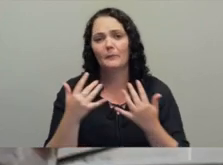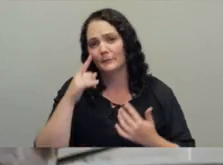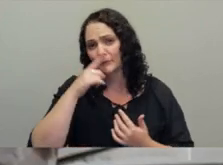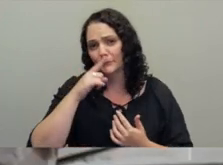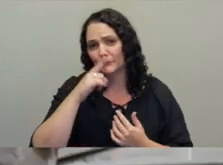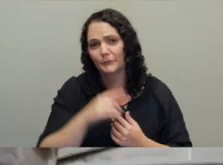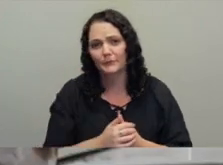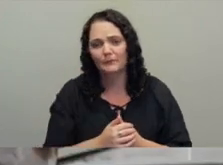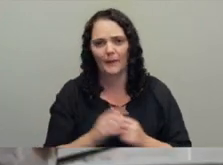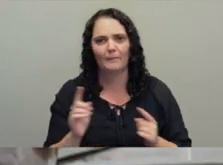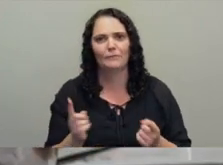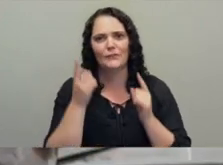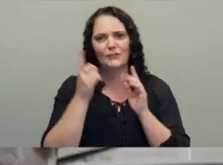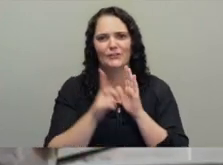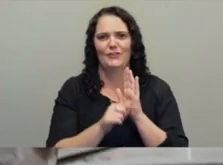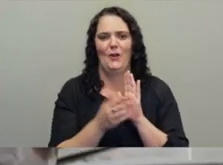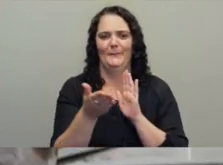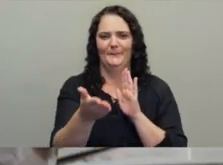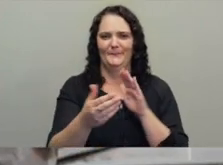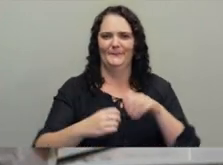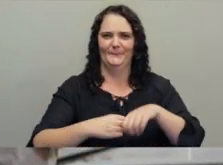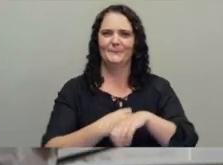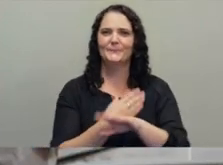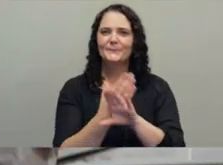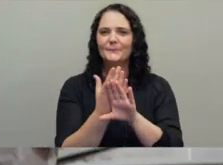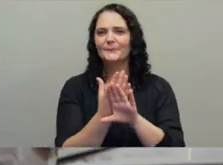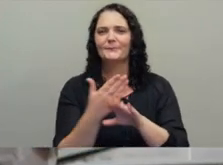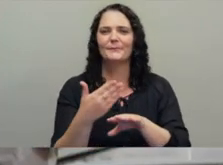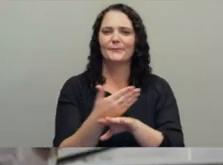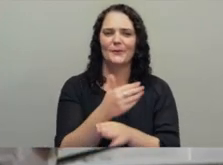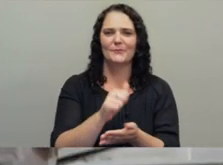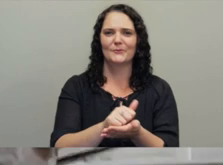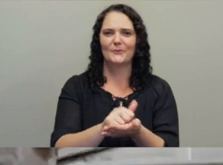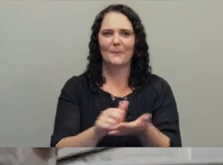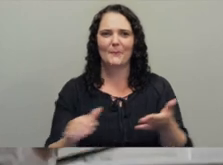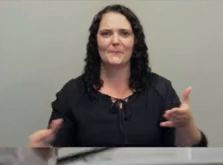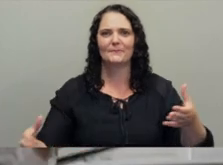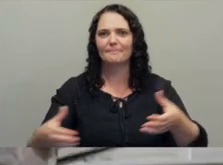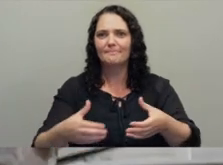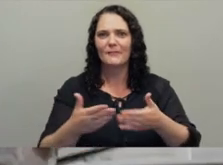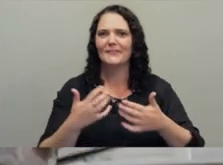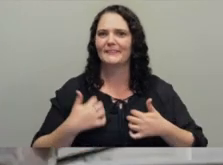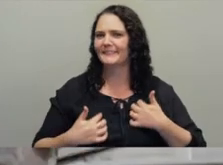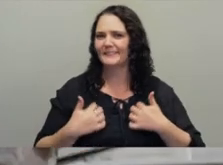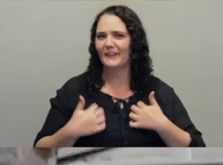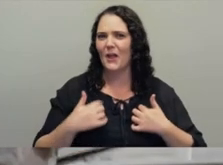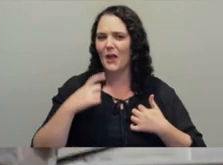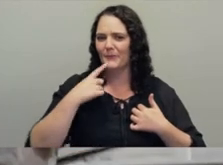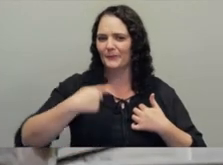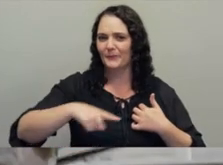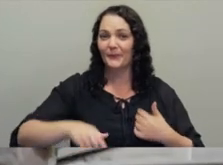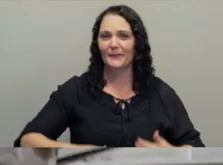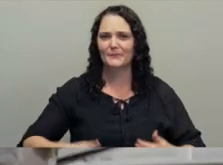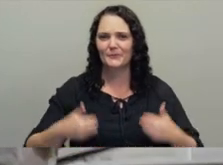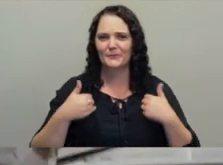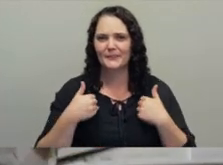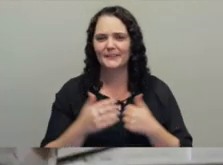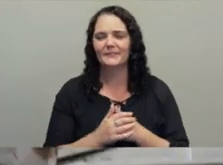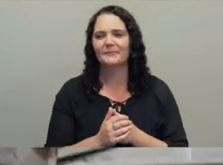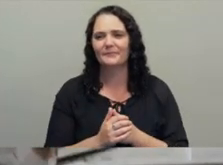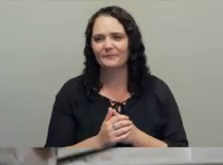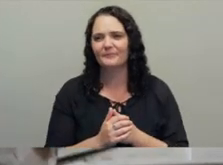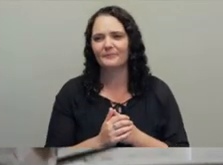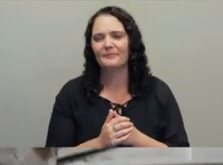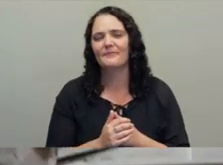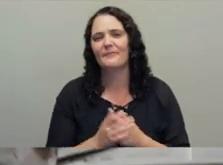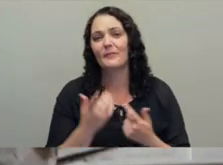done a virtual online workshop like this, and I'm really excited to go through it with you all here this morning. We're gonna work through this